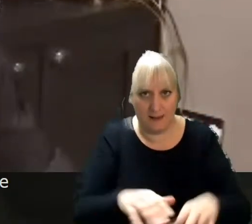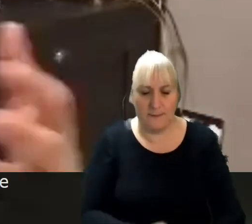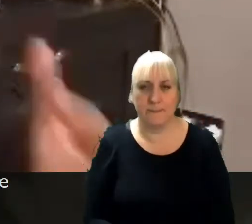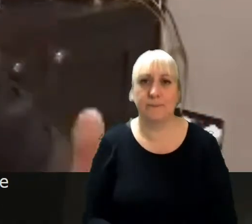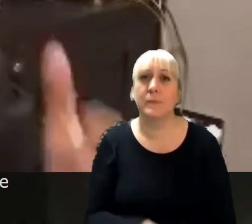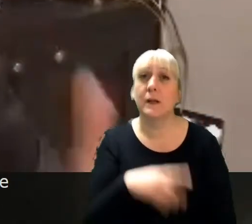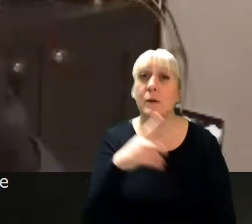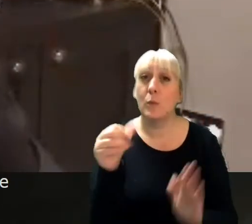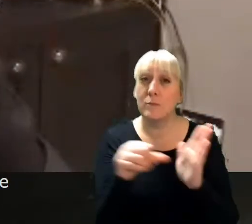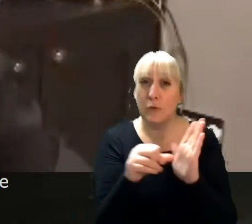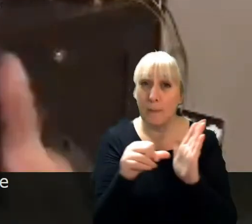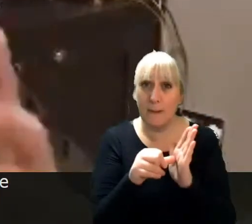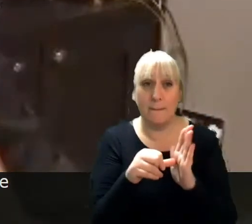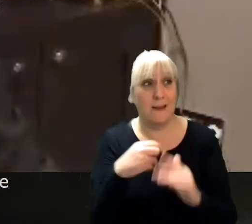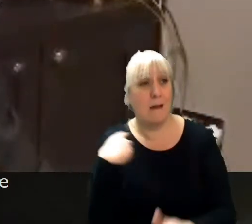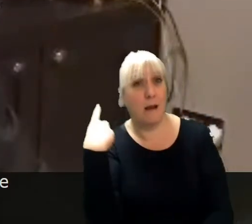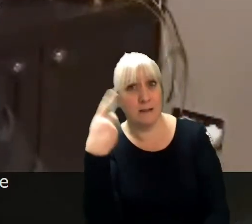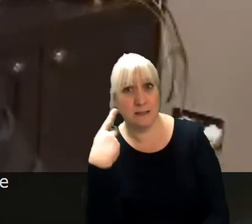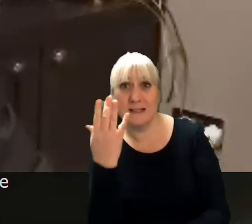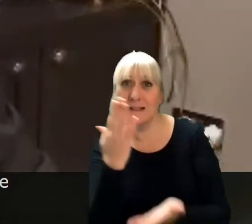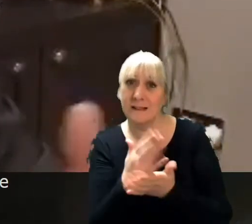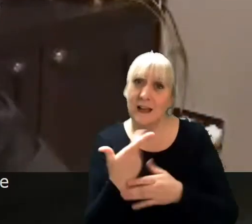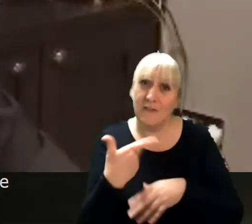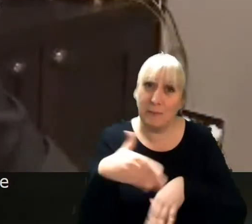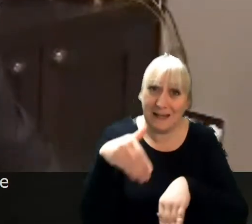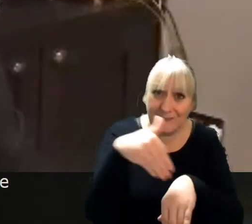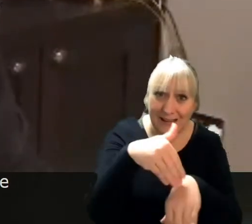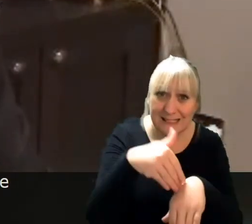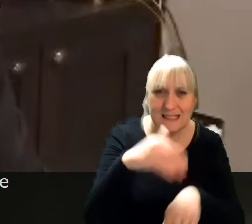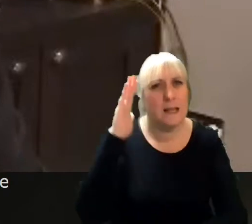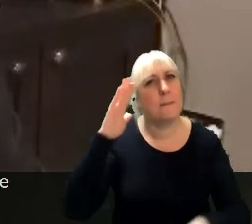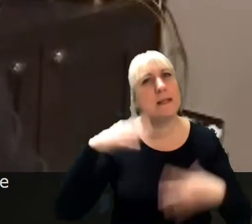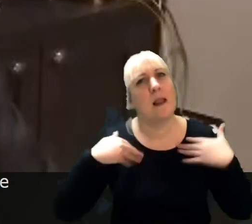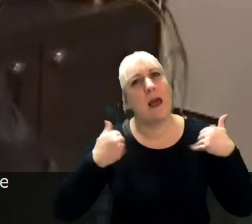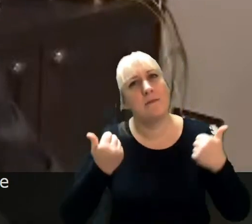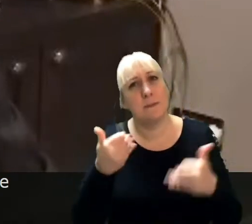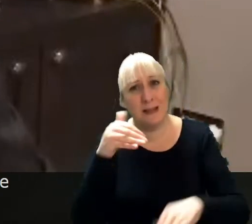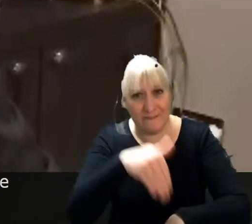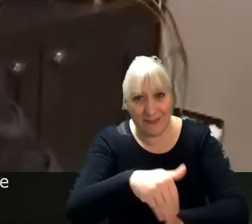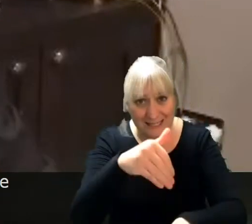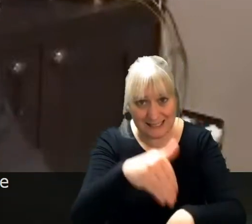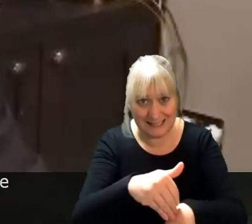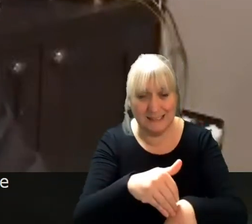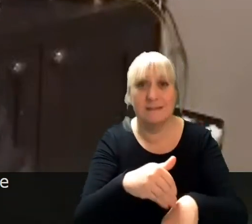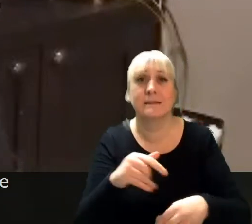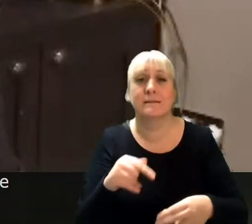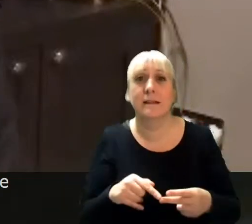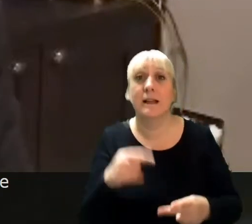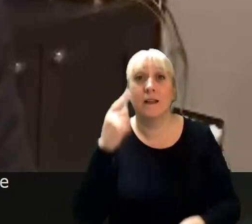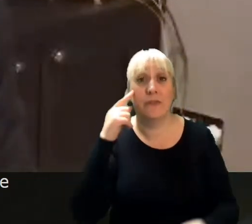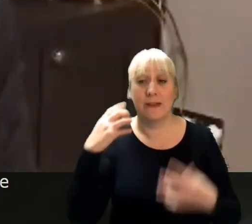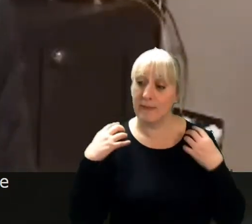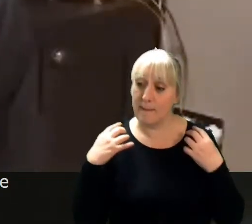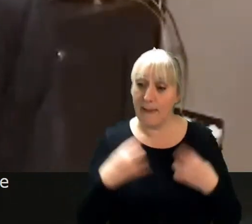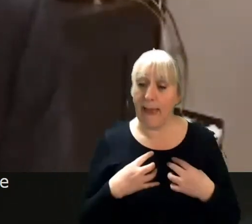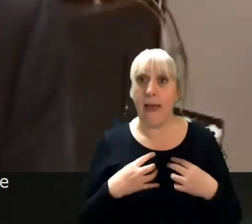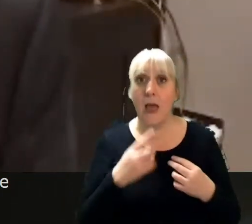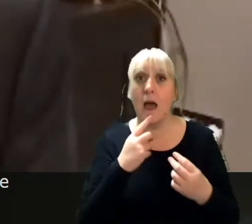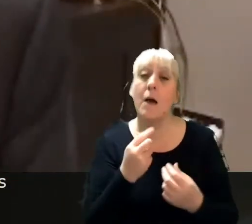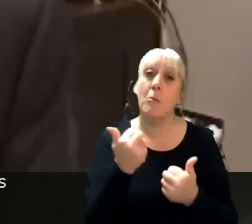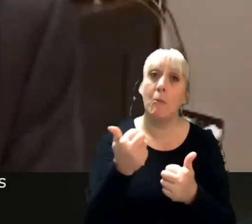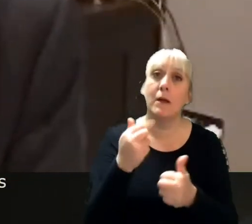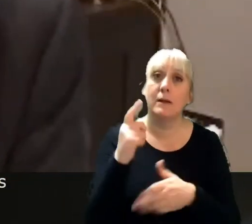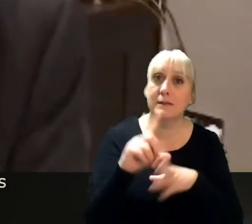is that Londoners have been affected, their mental health has been affected, and that's been raised in the question. And I think that the mayor has done very well